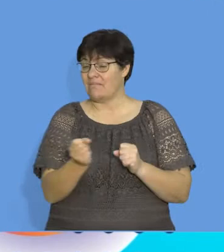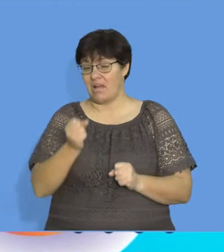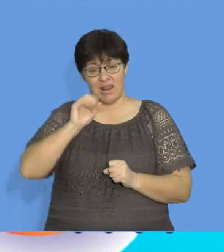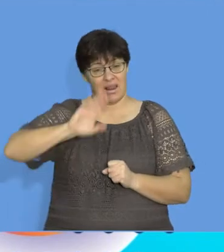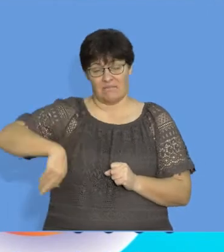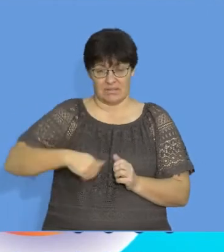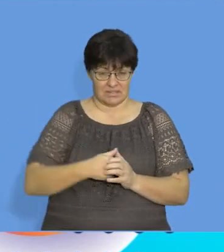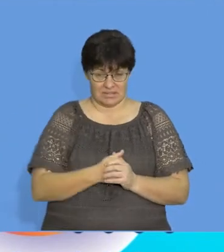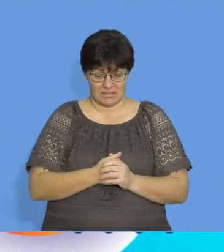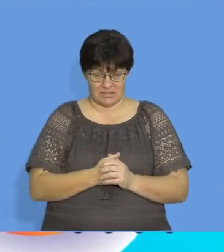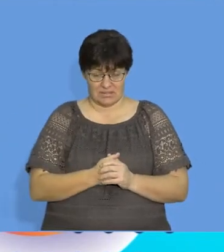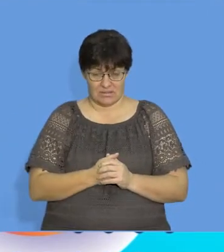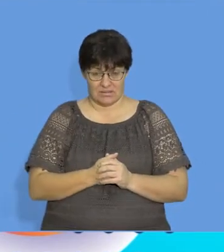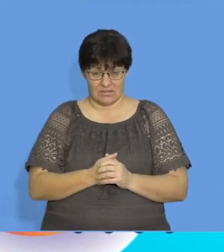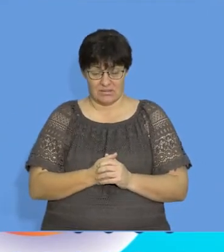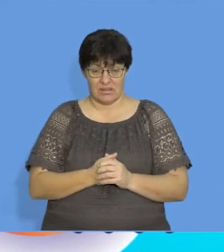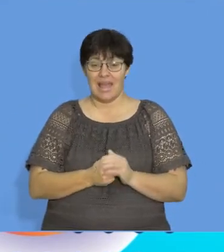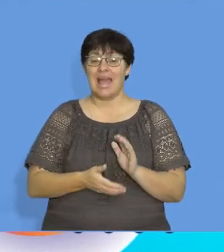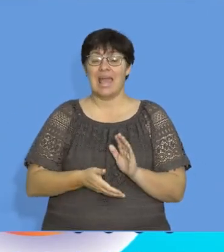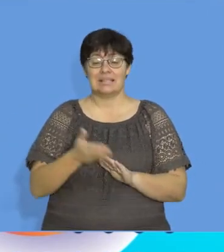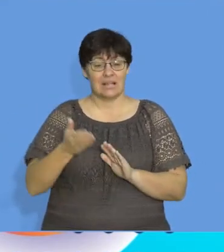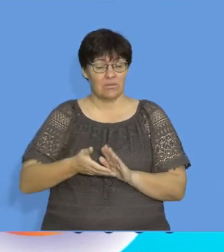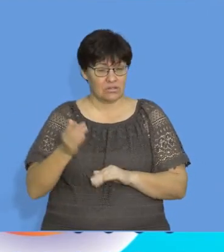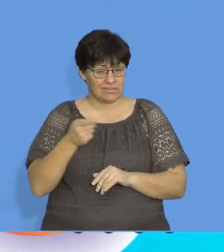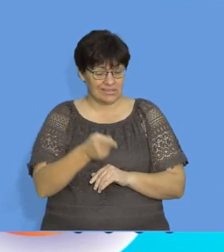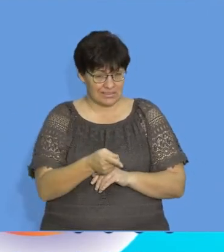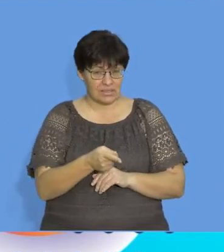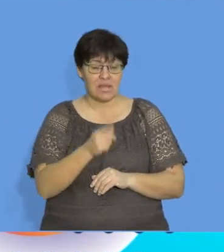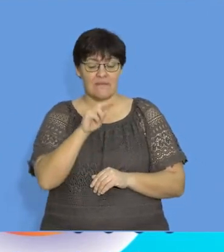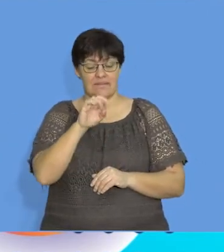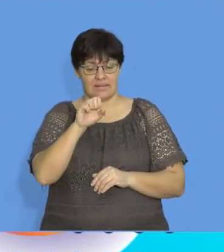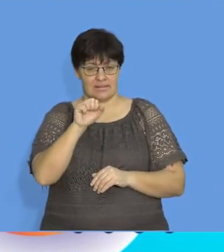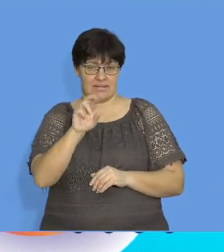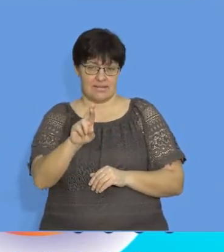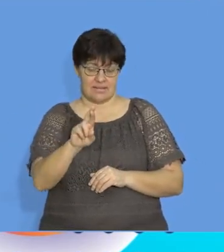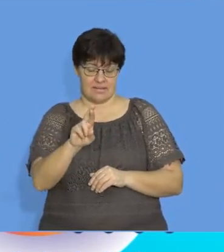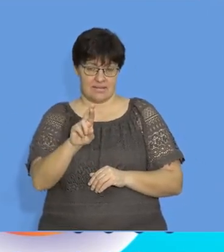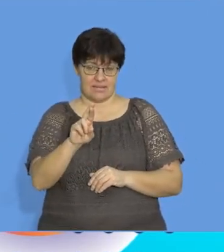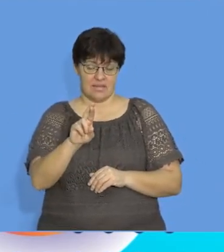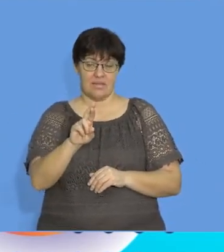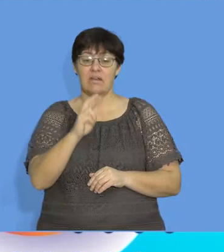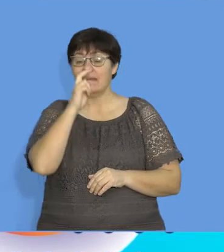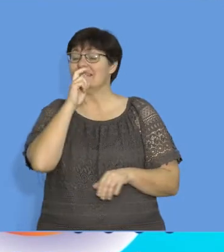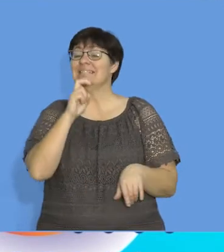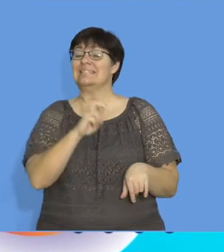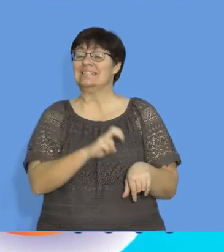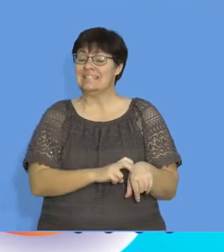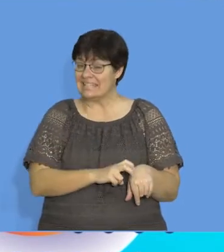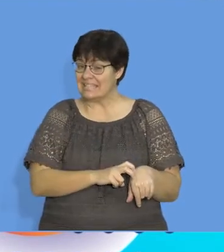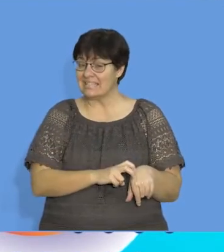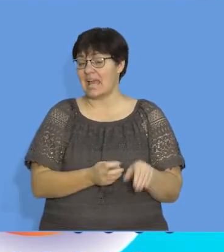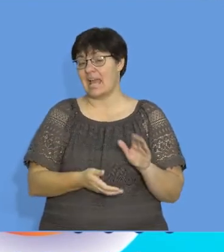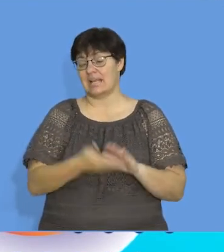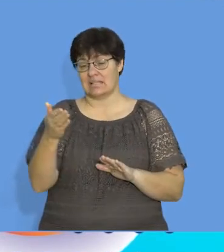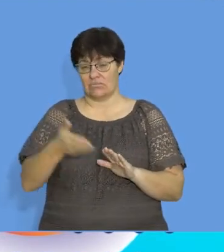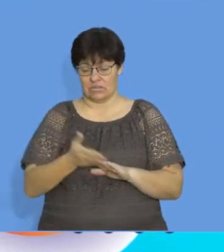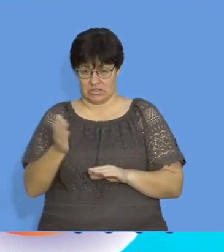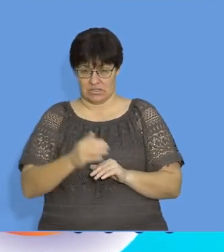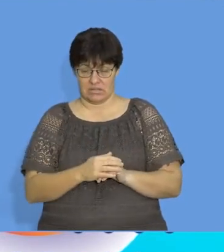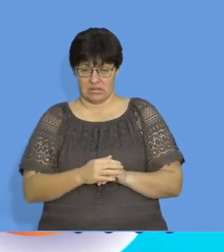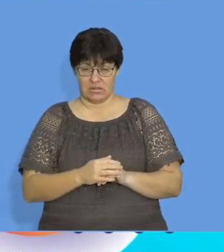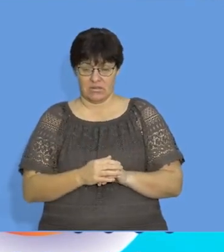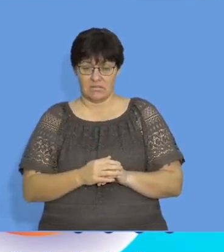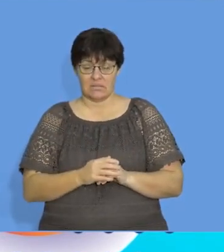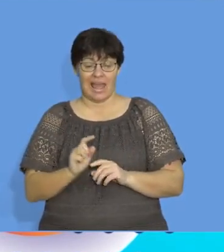it out. Acceleration is a vector. If I need to use this acceleration, so if